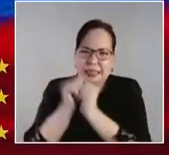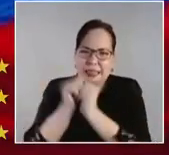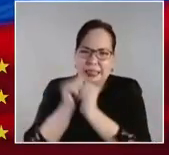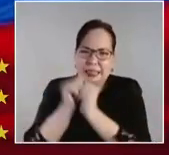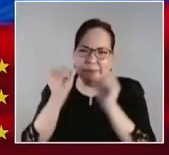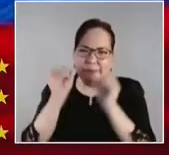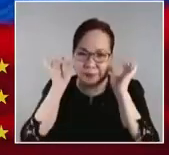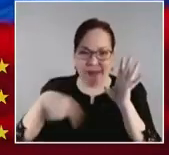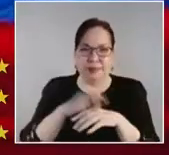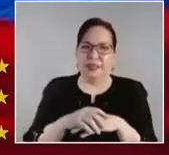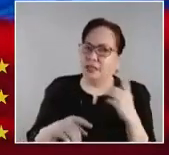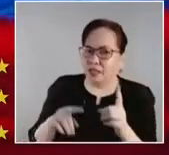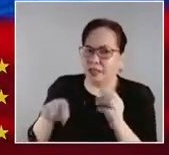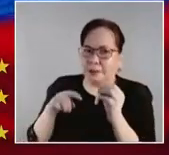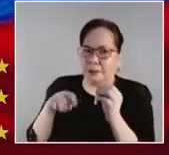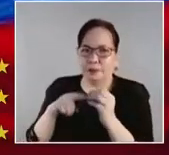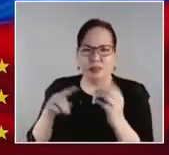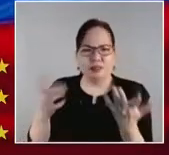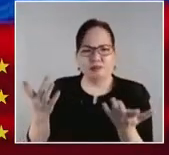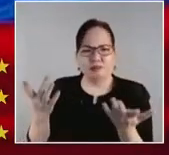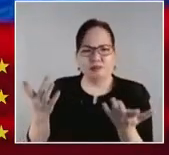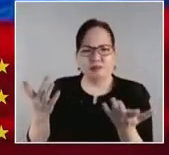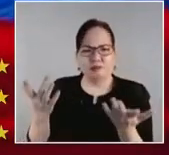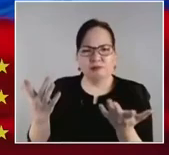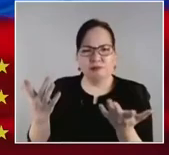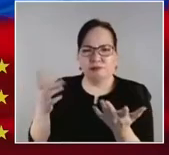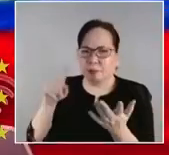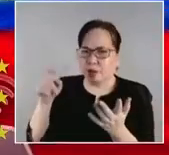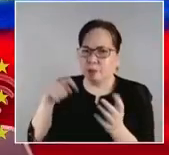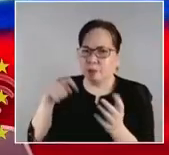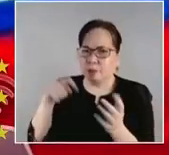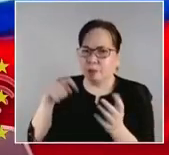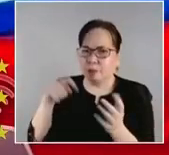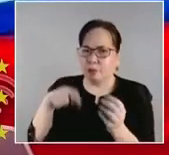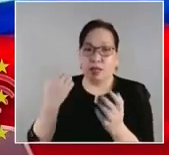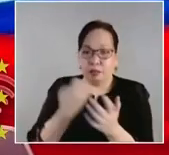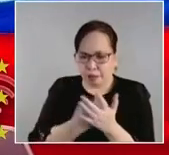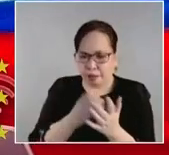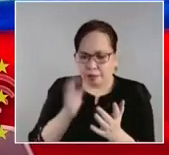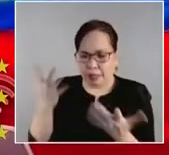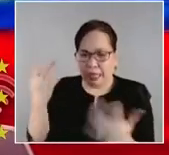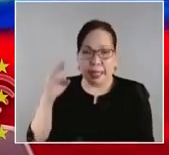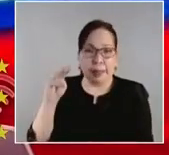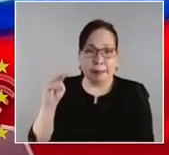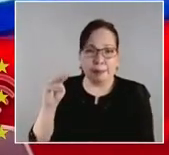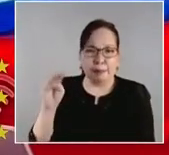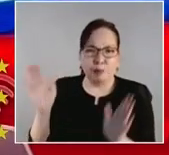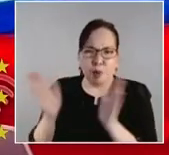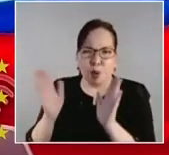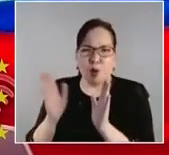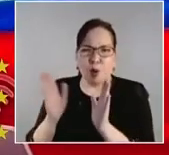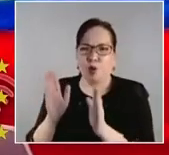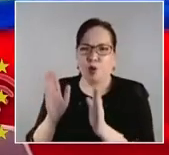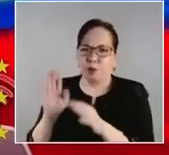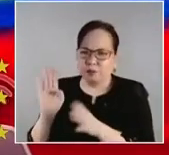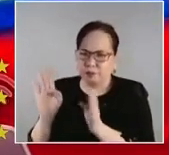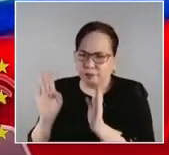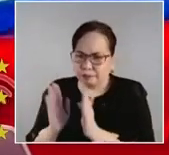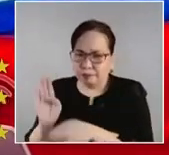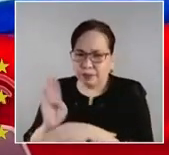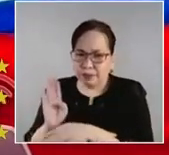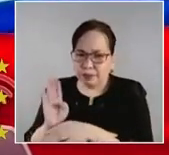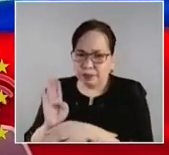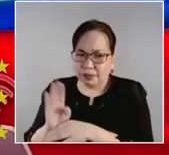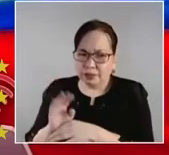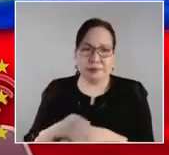economics at ekonomiya, binabanggit po kanina MSMEs, paano yan? Paano natin gagawin yan? We have to approach it multilaterally. Kailangan